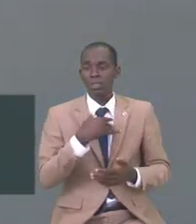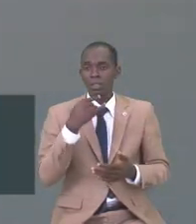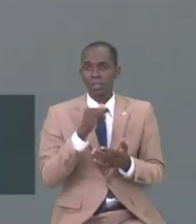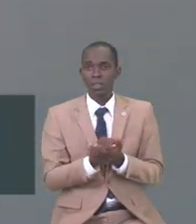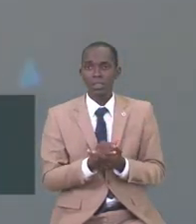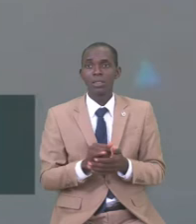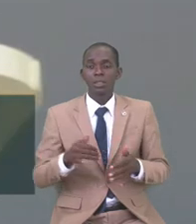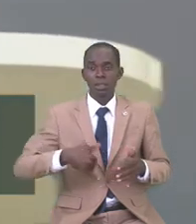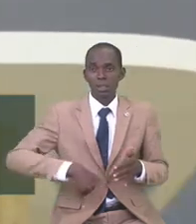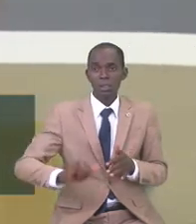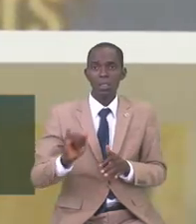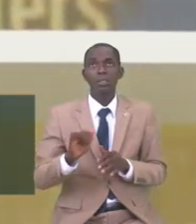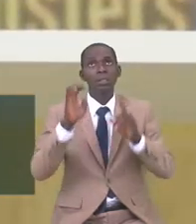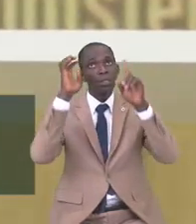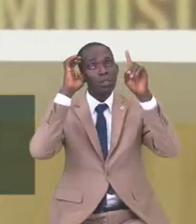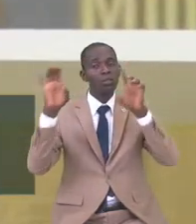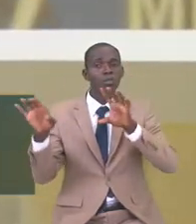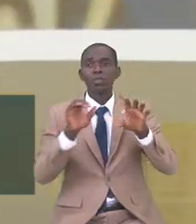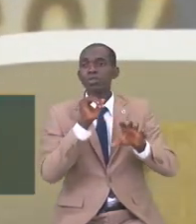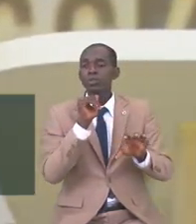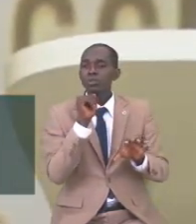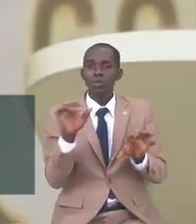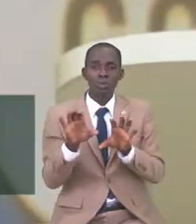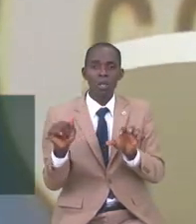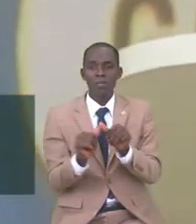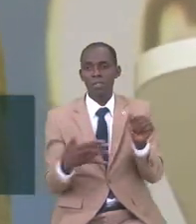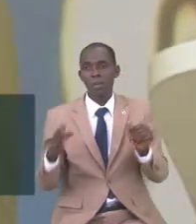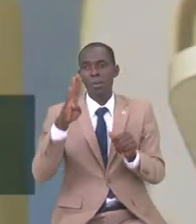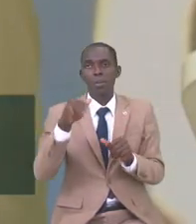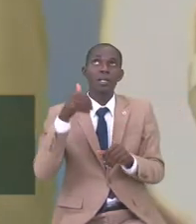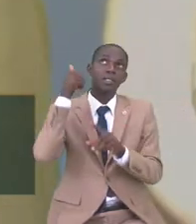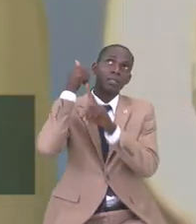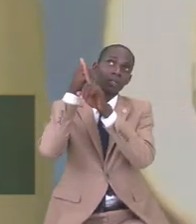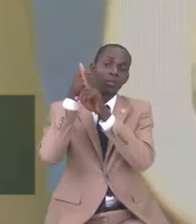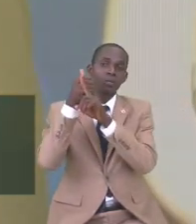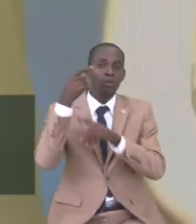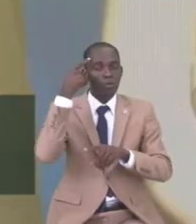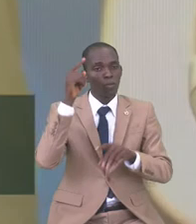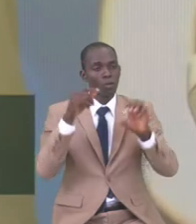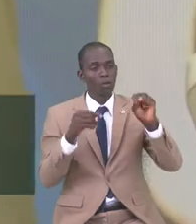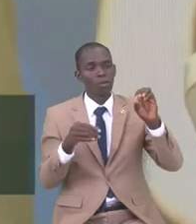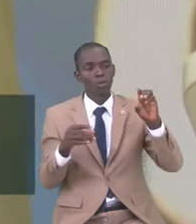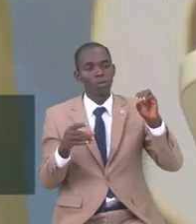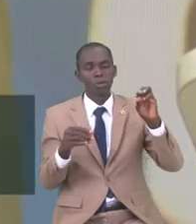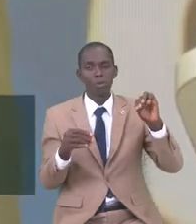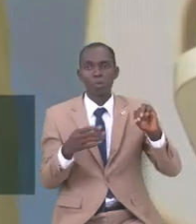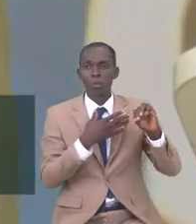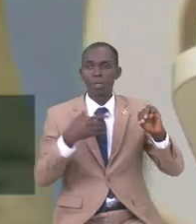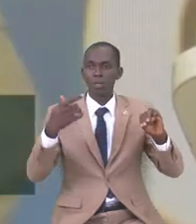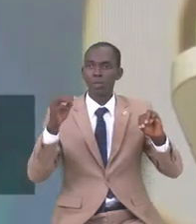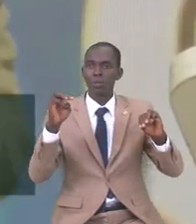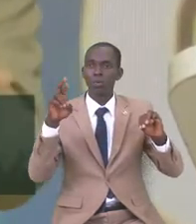do everything all by himself. For Sodom and Gomorrah he had an